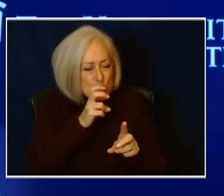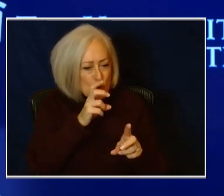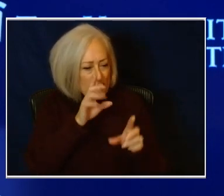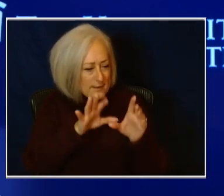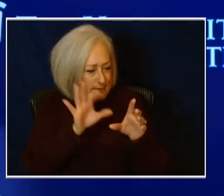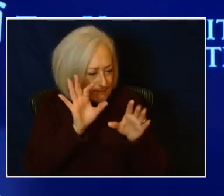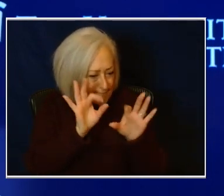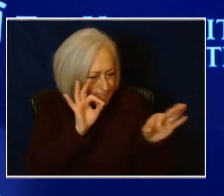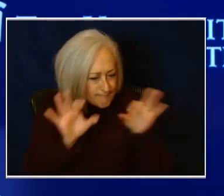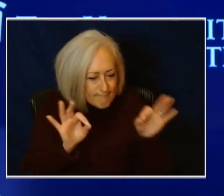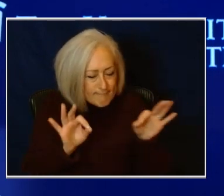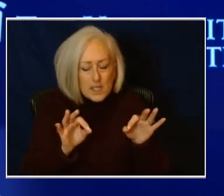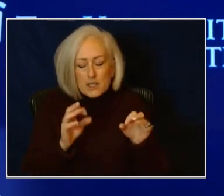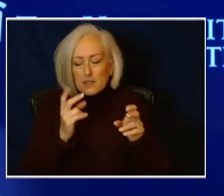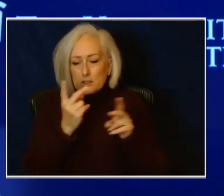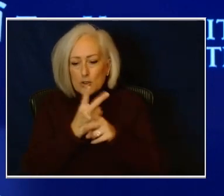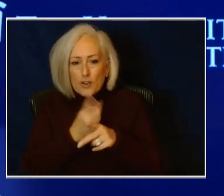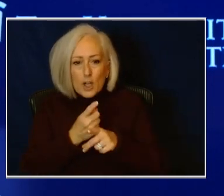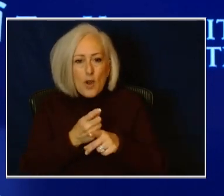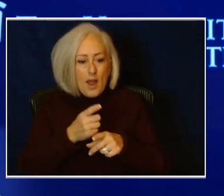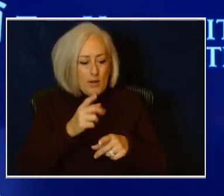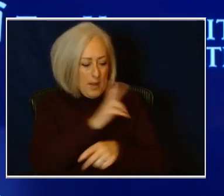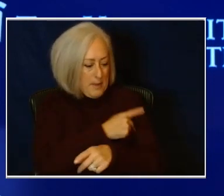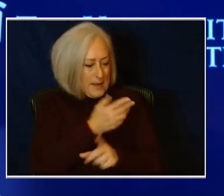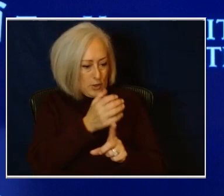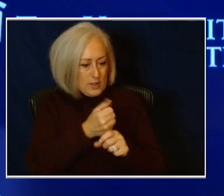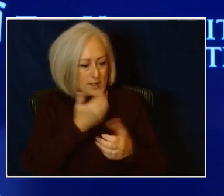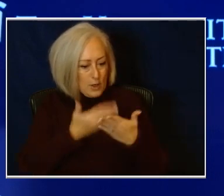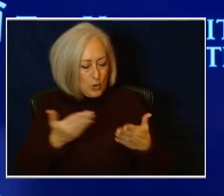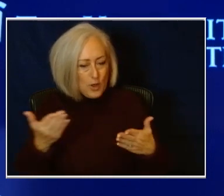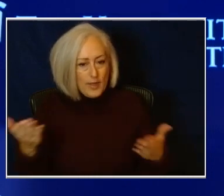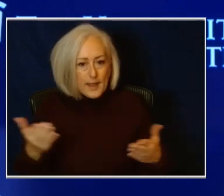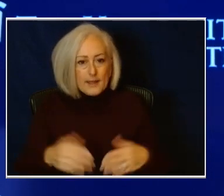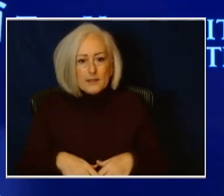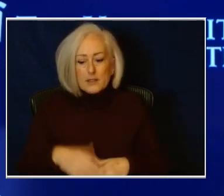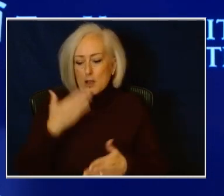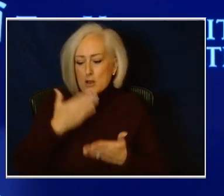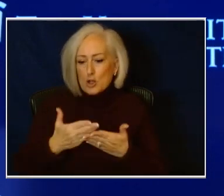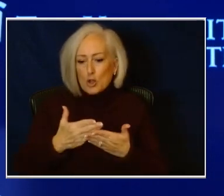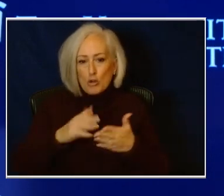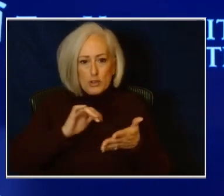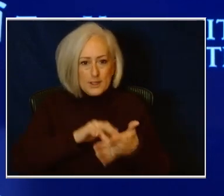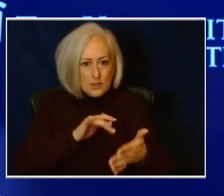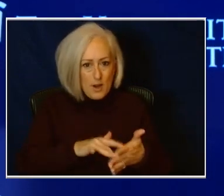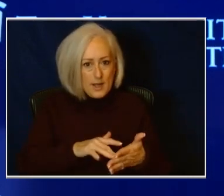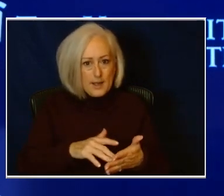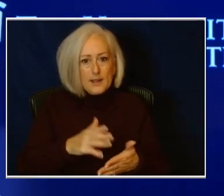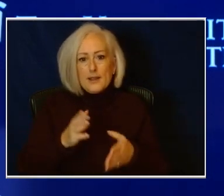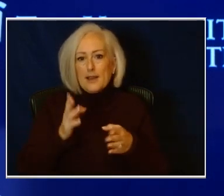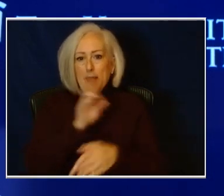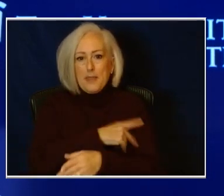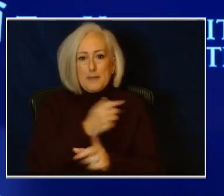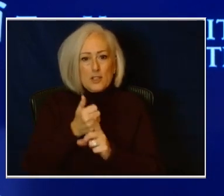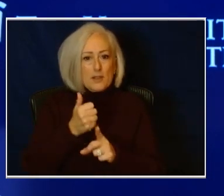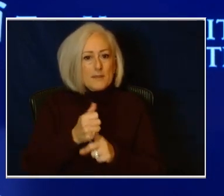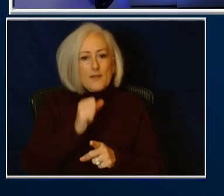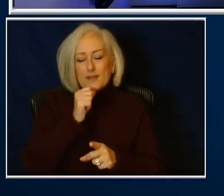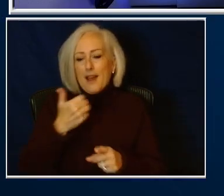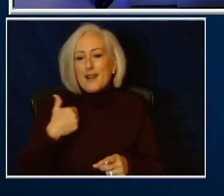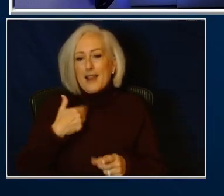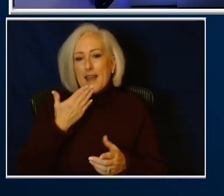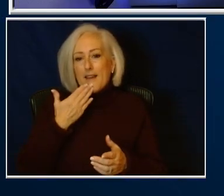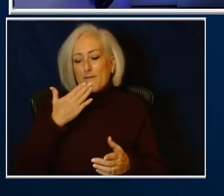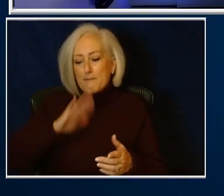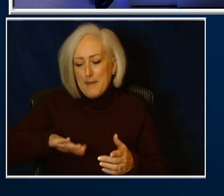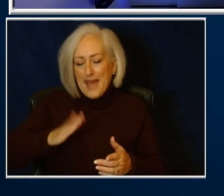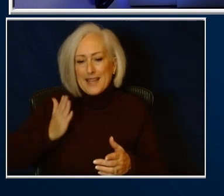the right things, that the trials are good trials, and that the patients are not having bad side effects. And there's a ton. We can't even begin to talk to you about how